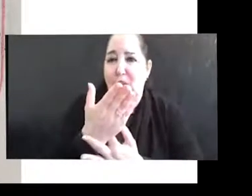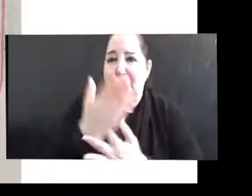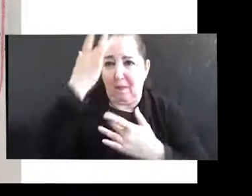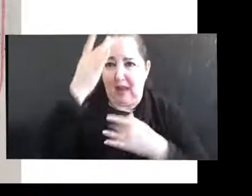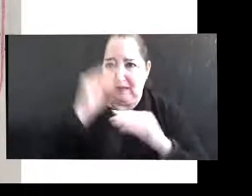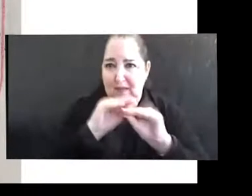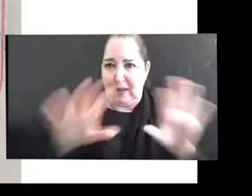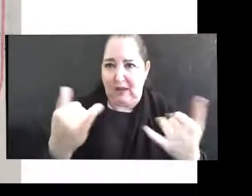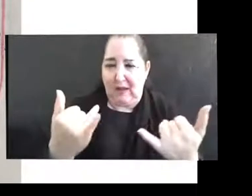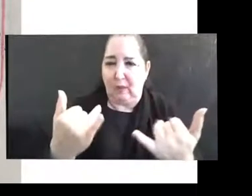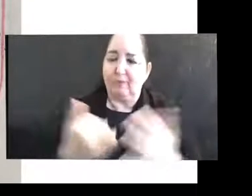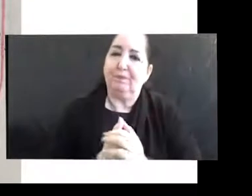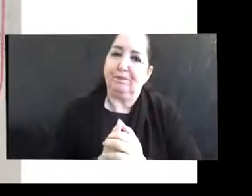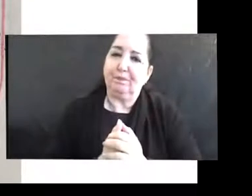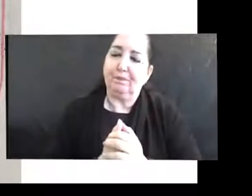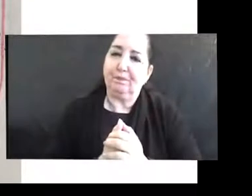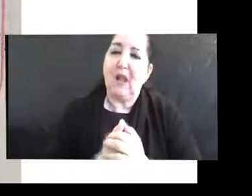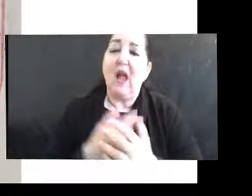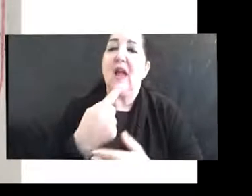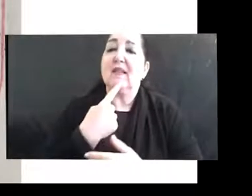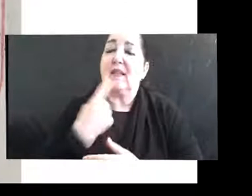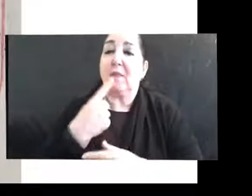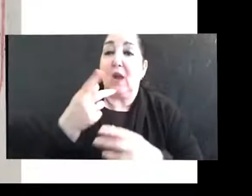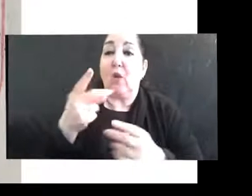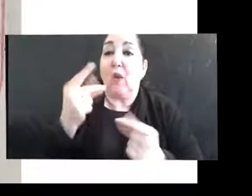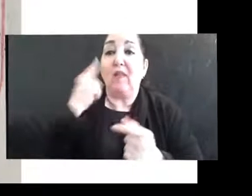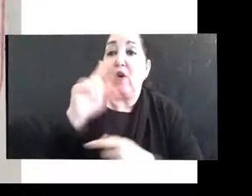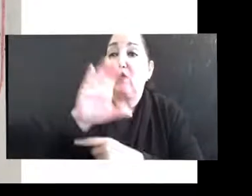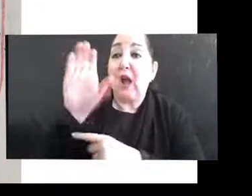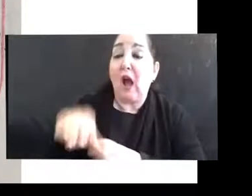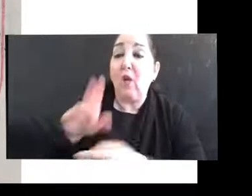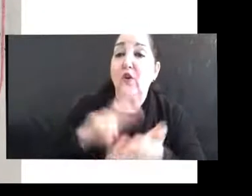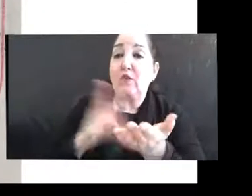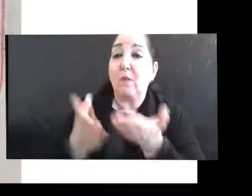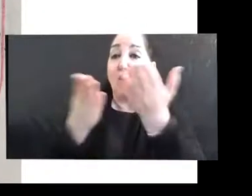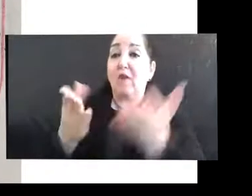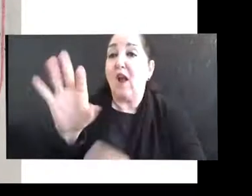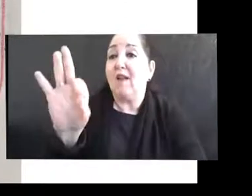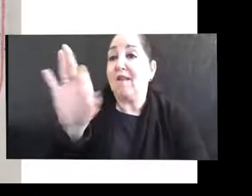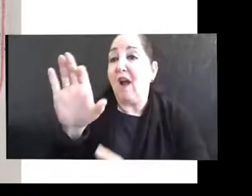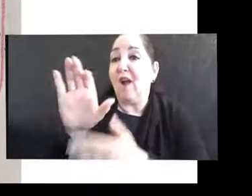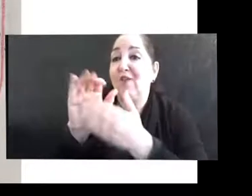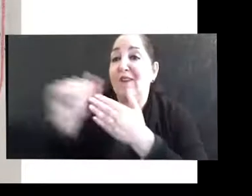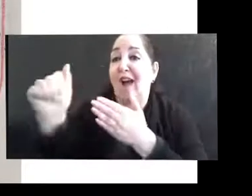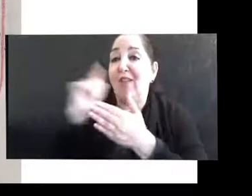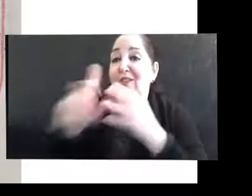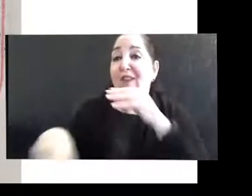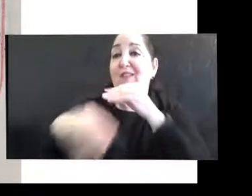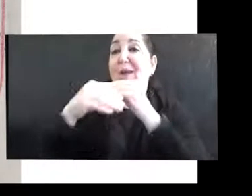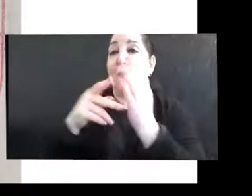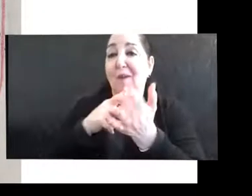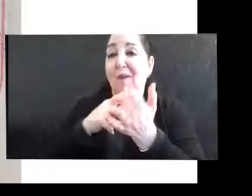time. Just to mention something really quickly, in Chicago, the nurses have been offered $900 as